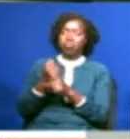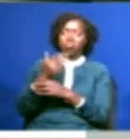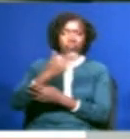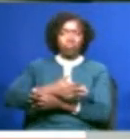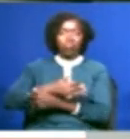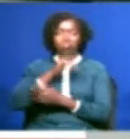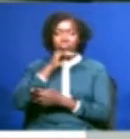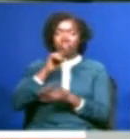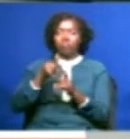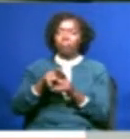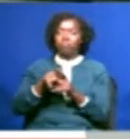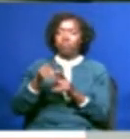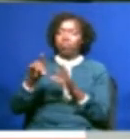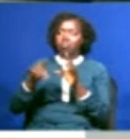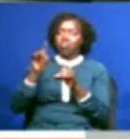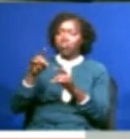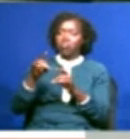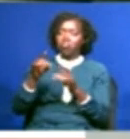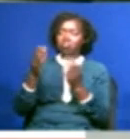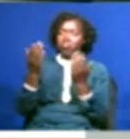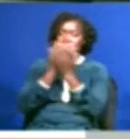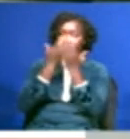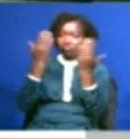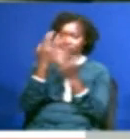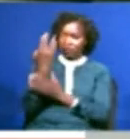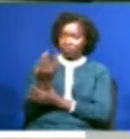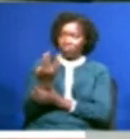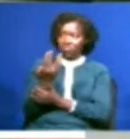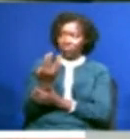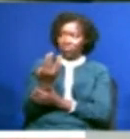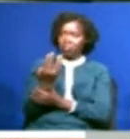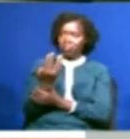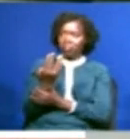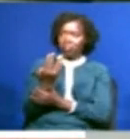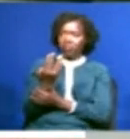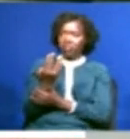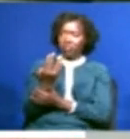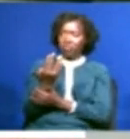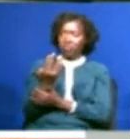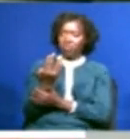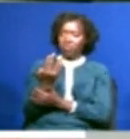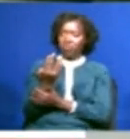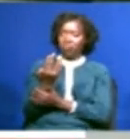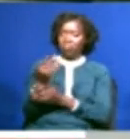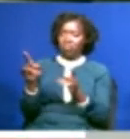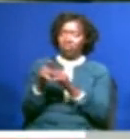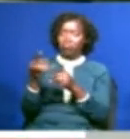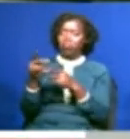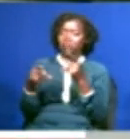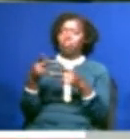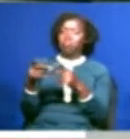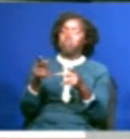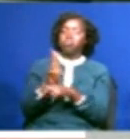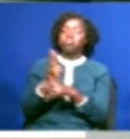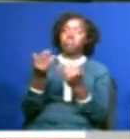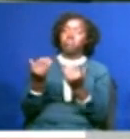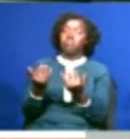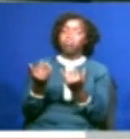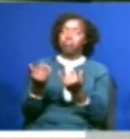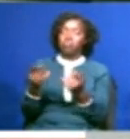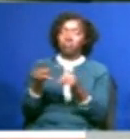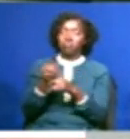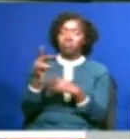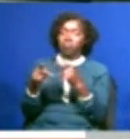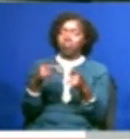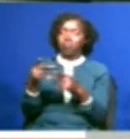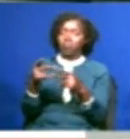Brothers in picking the Charera form. Mm. Are we clear up to that point? Mm-hmm. The same process that is being used now, it is the same process which